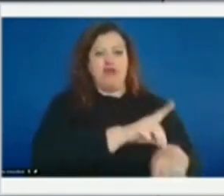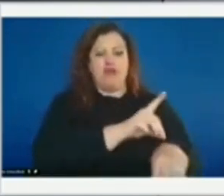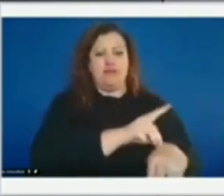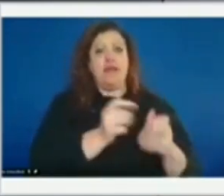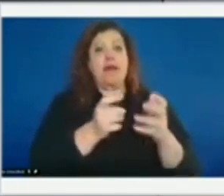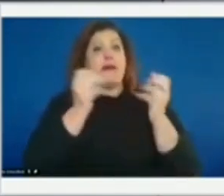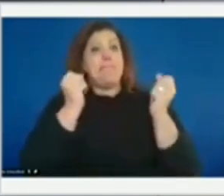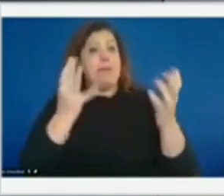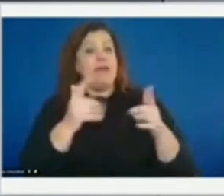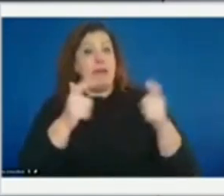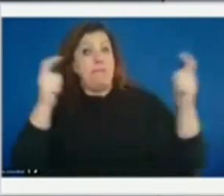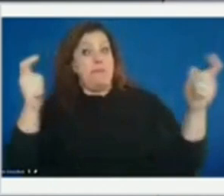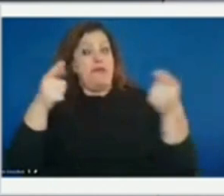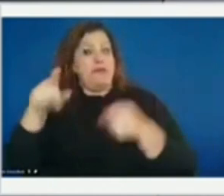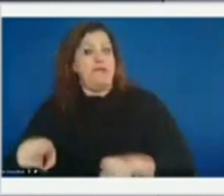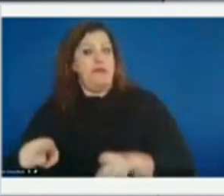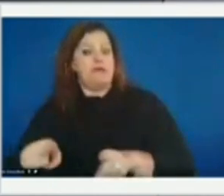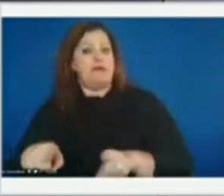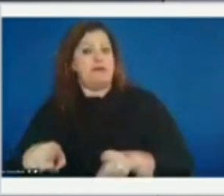events planned this